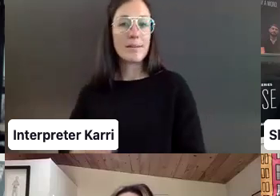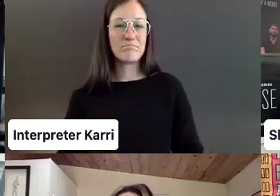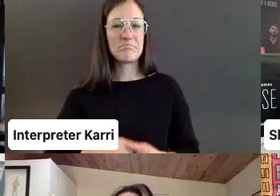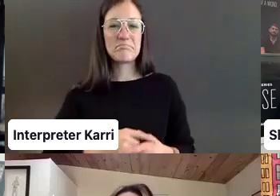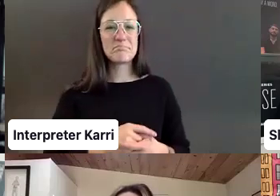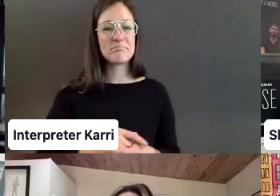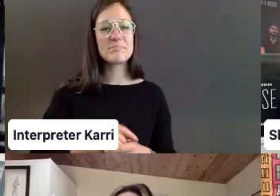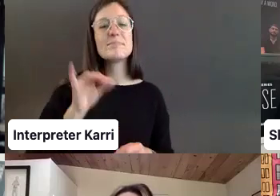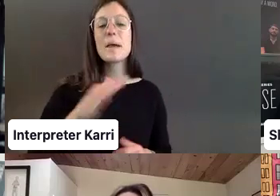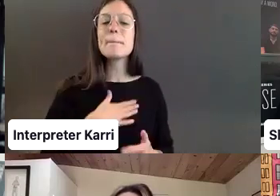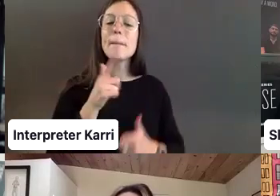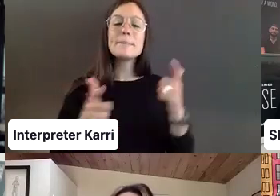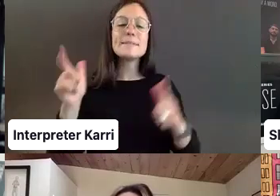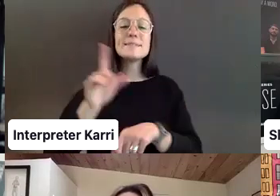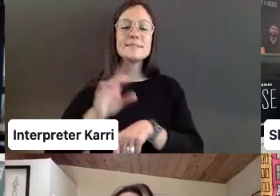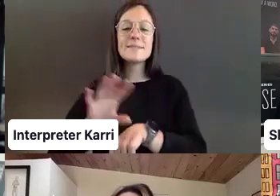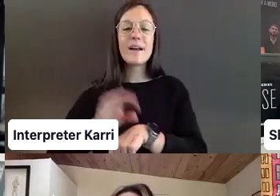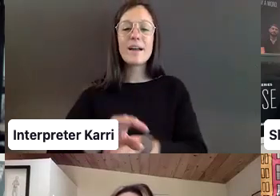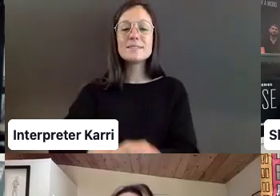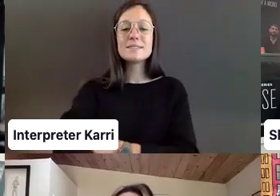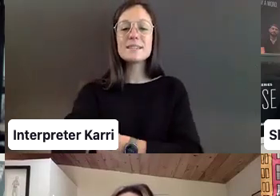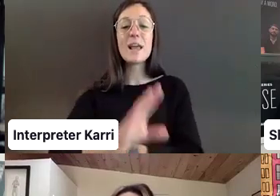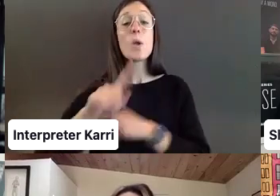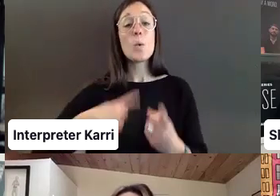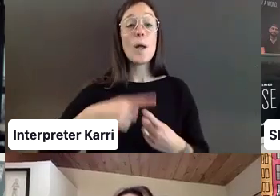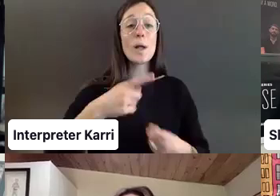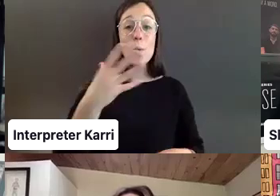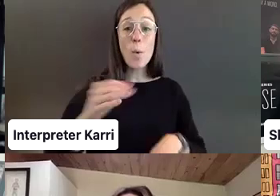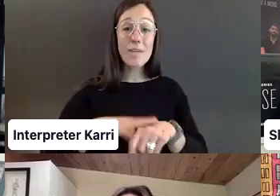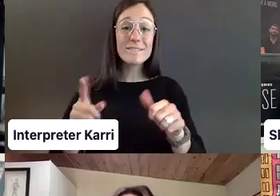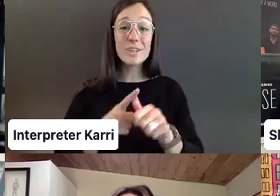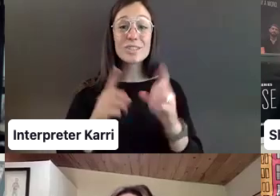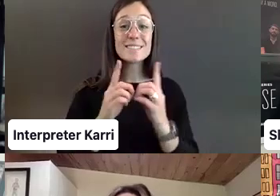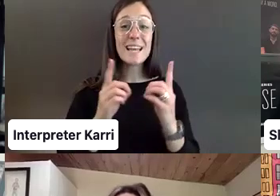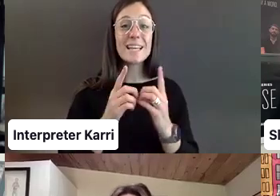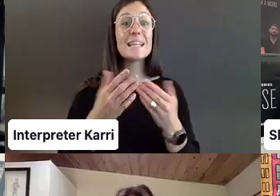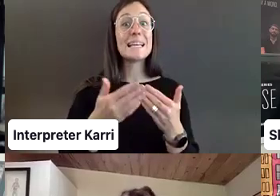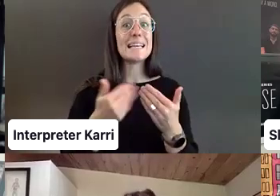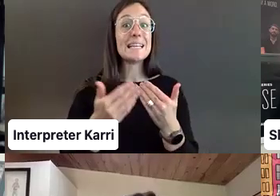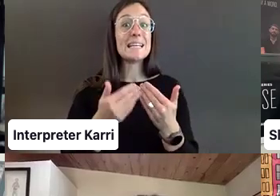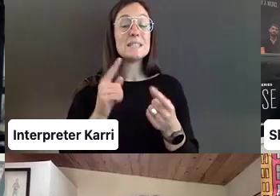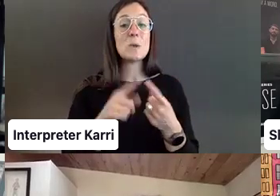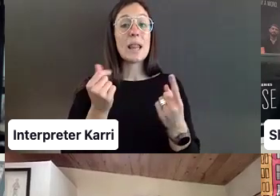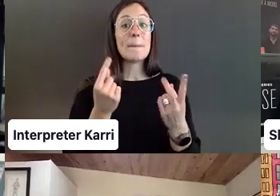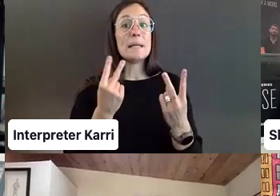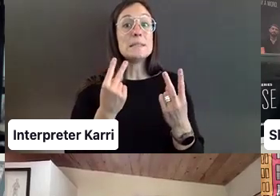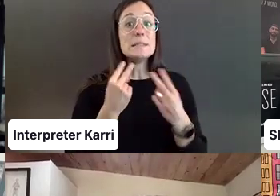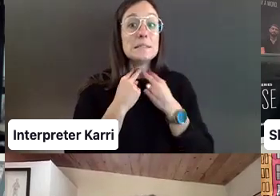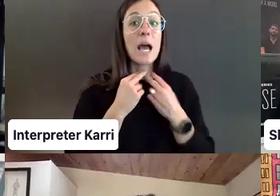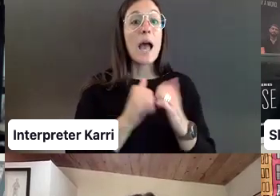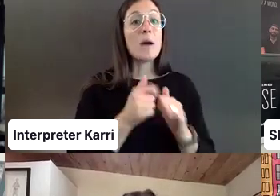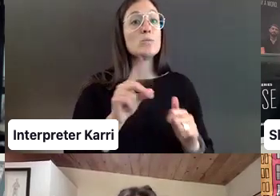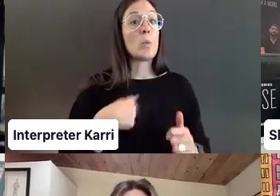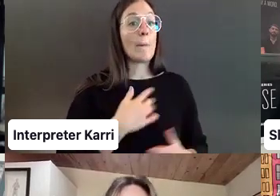And that's my biggest advice, is that when you're going on a first date, it's easy to start falling into that, how do I please that